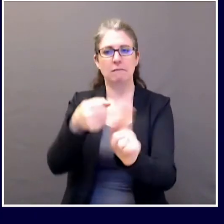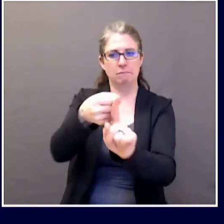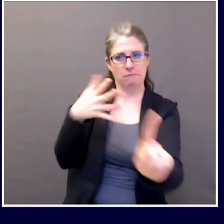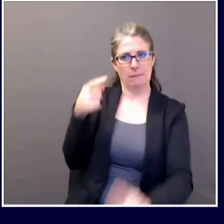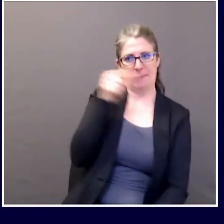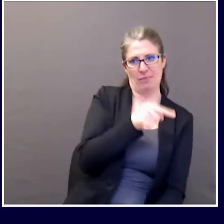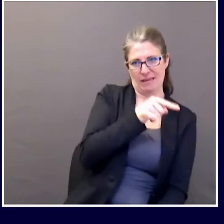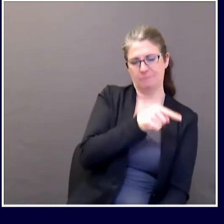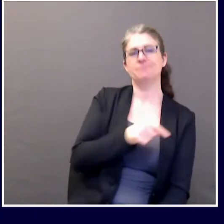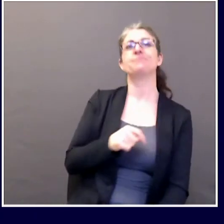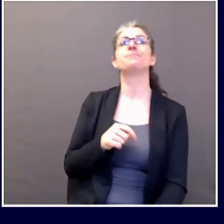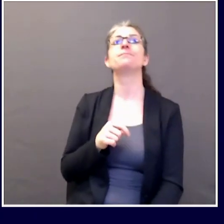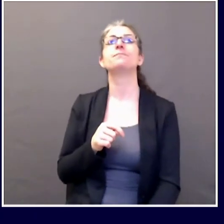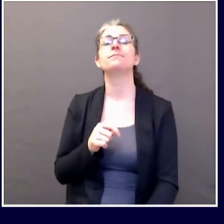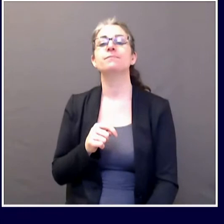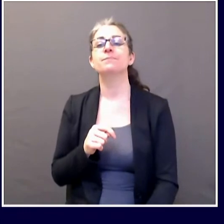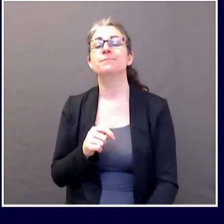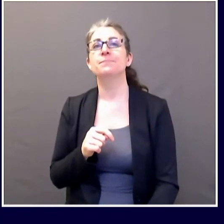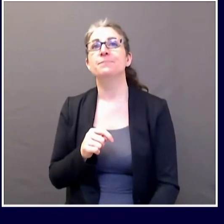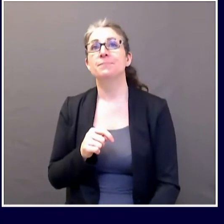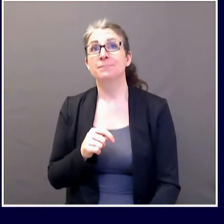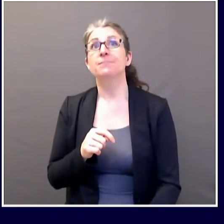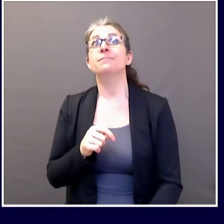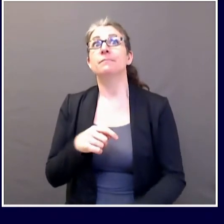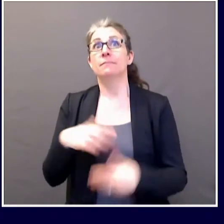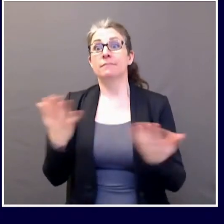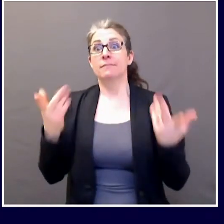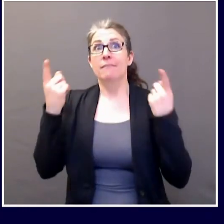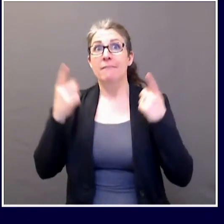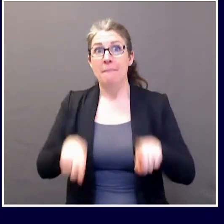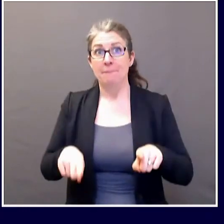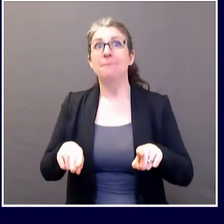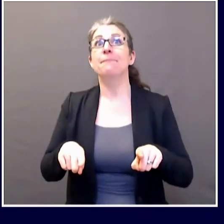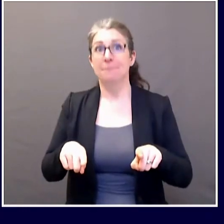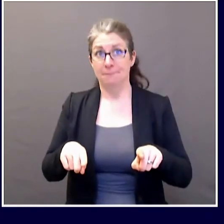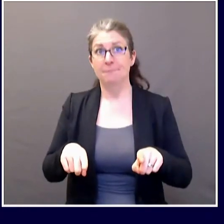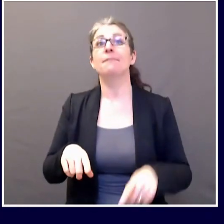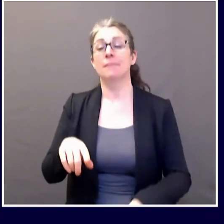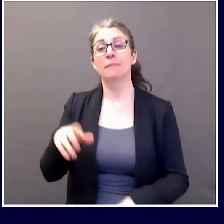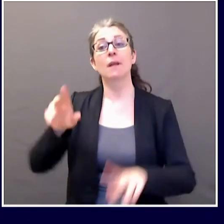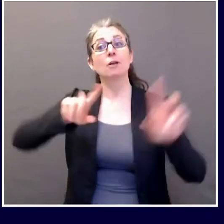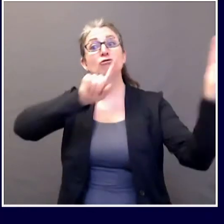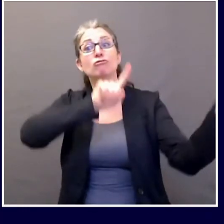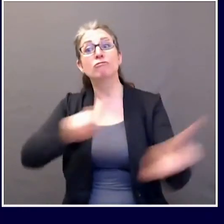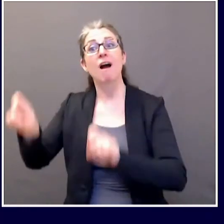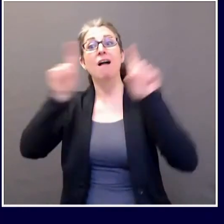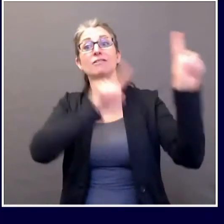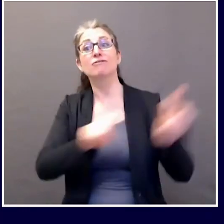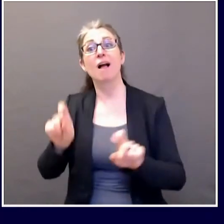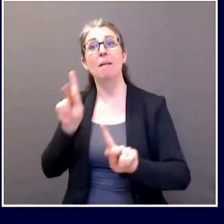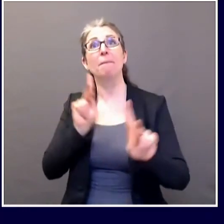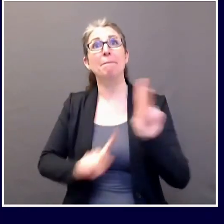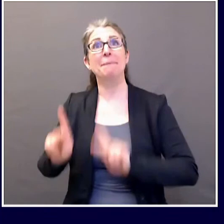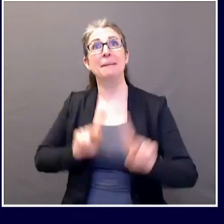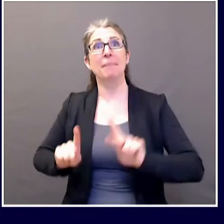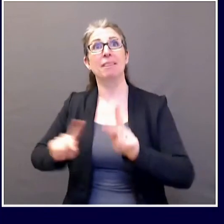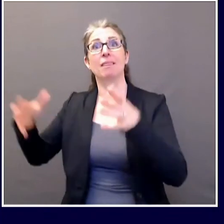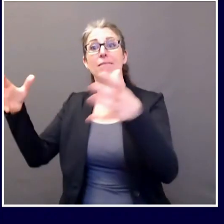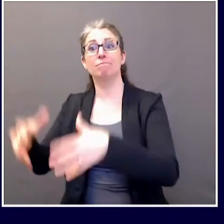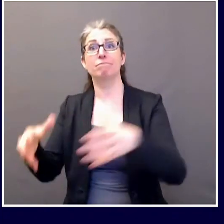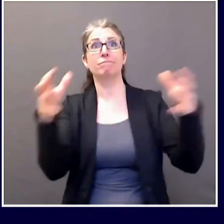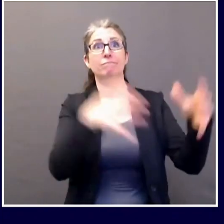so-called endpoints, the things that the clinical trial scientists look for when they are evaluating the